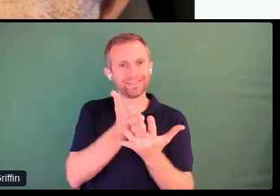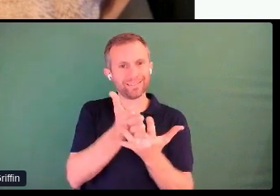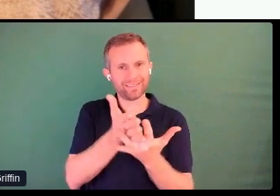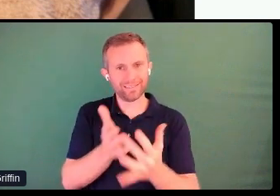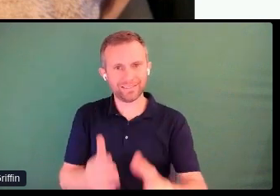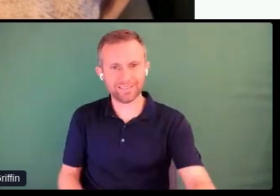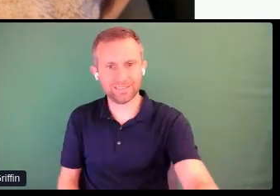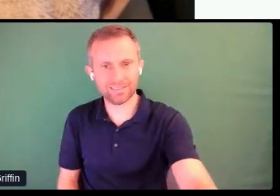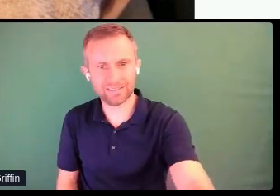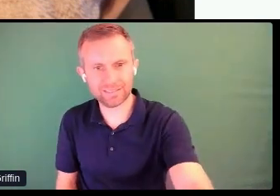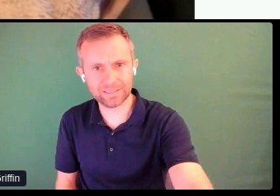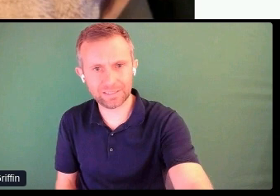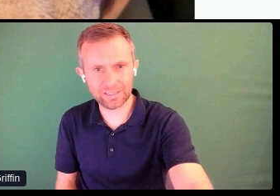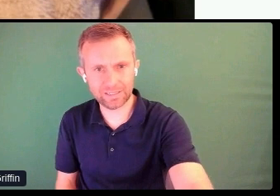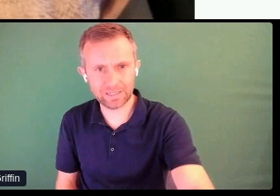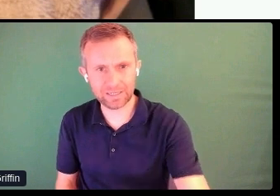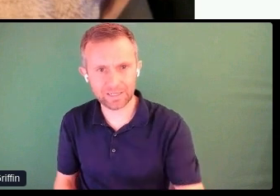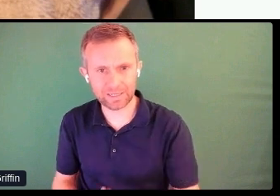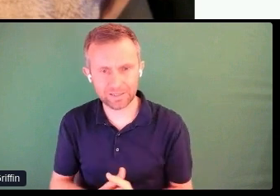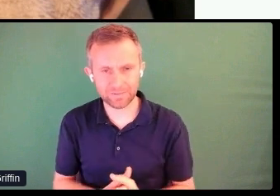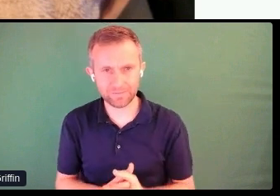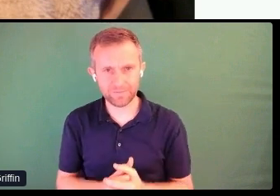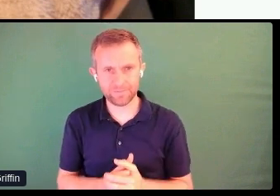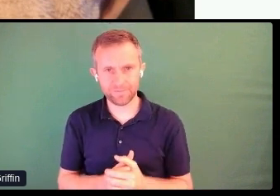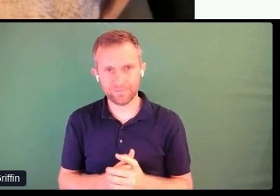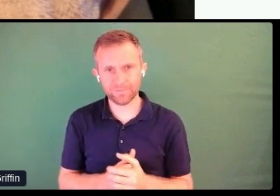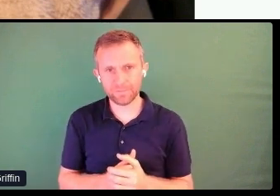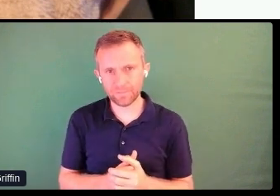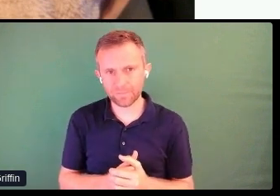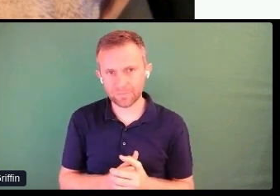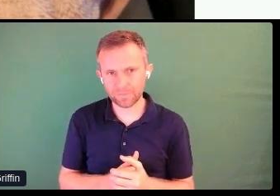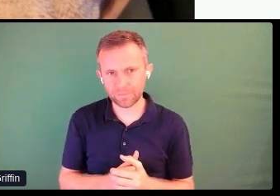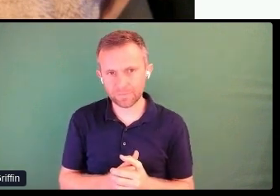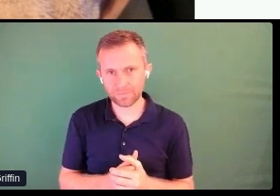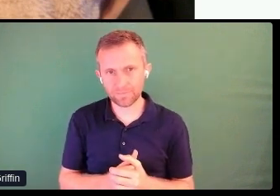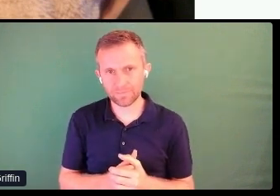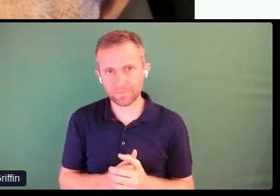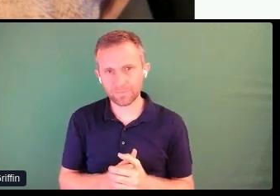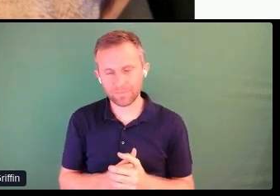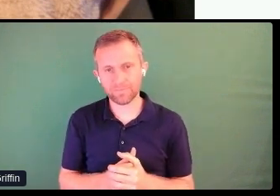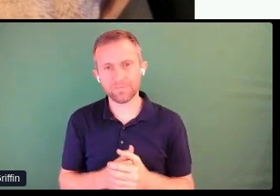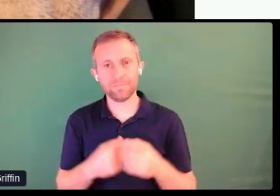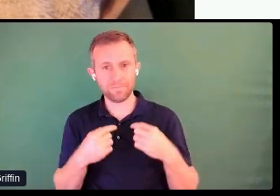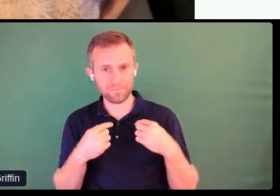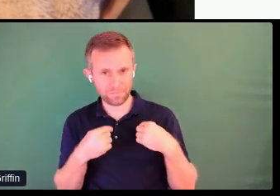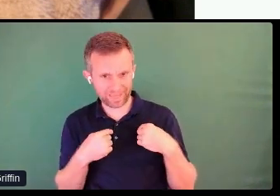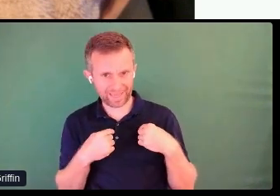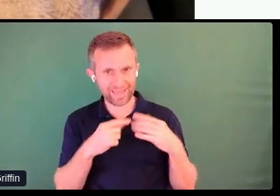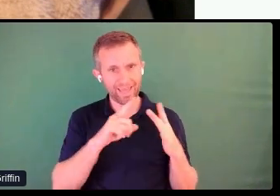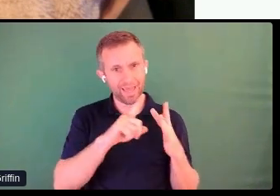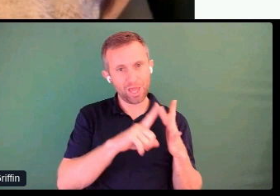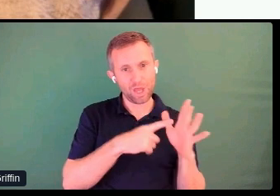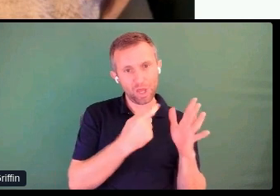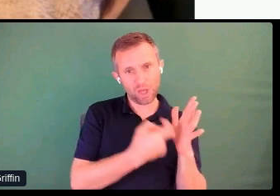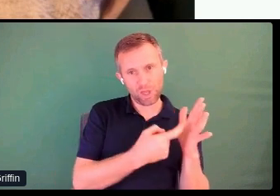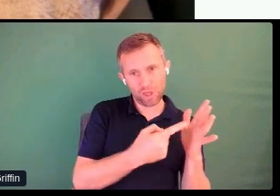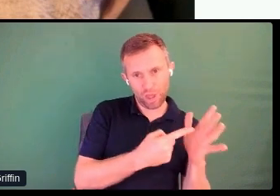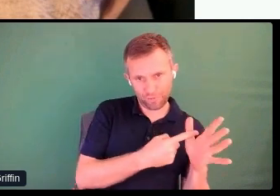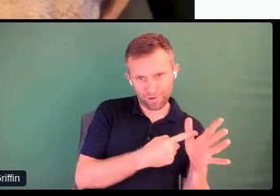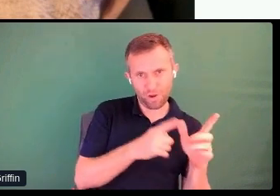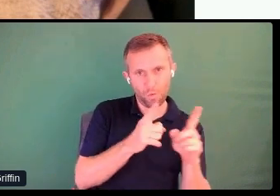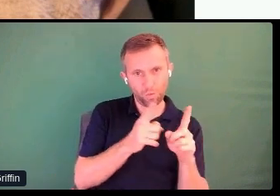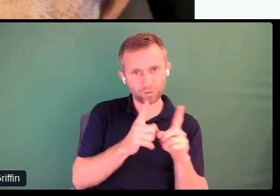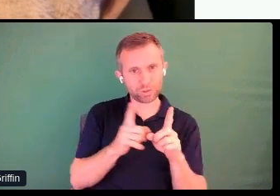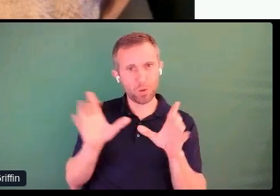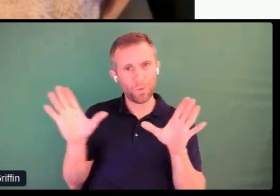own pace and capabilities into account. Together with Yara and an amazing team of passionate people coming together